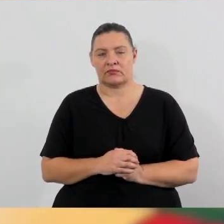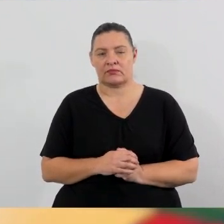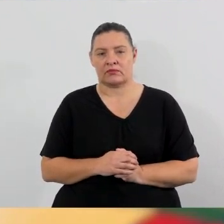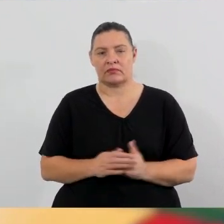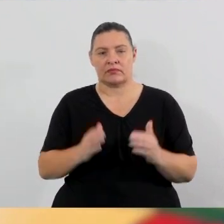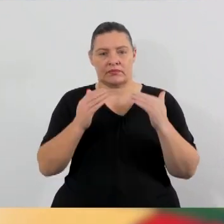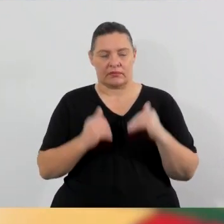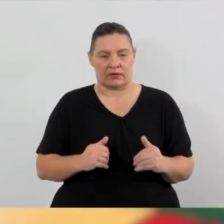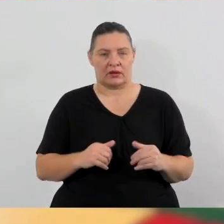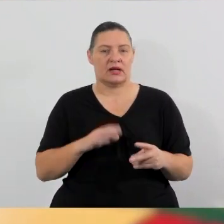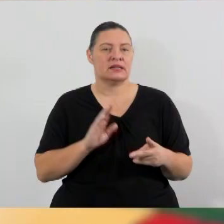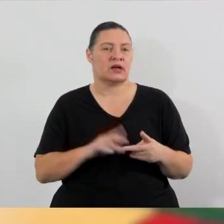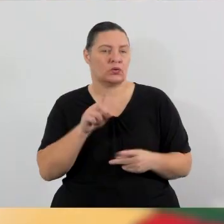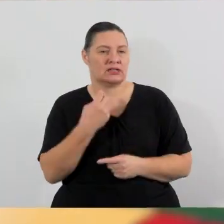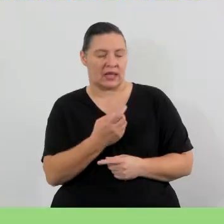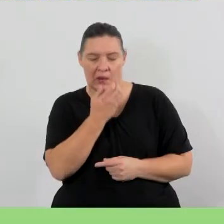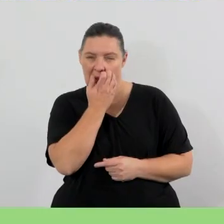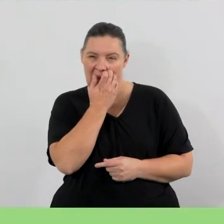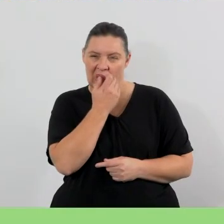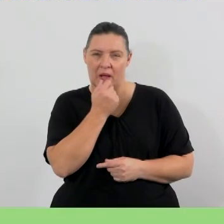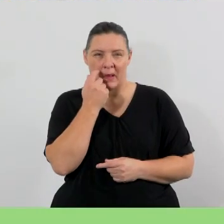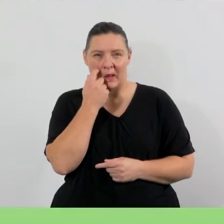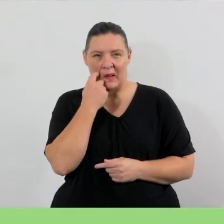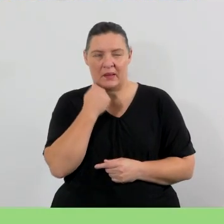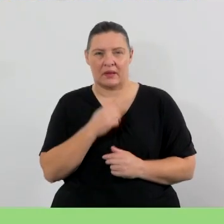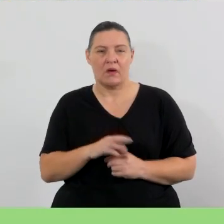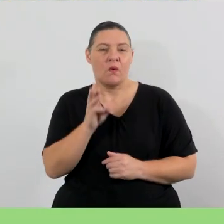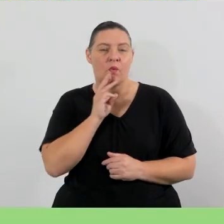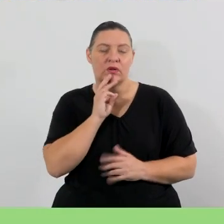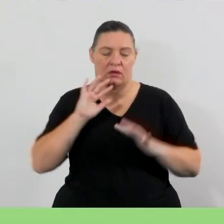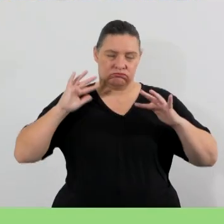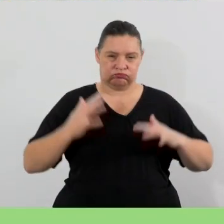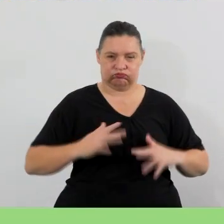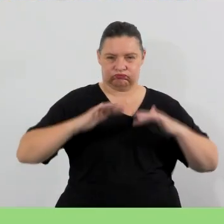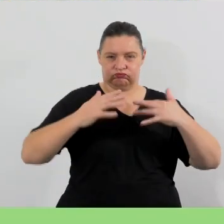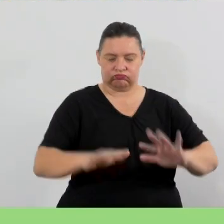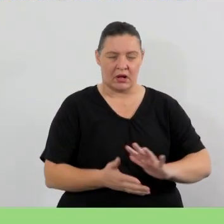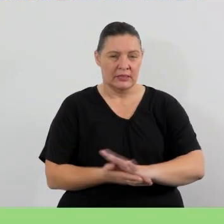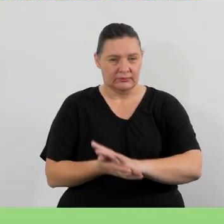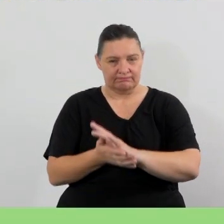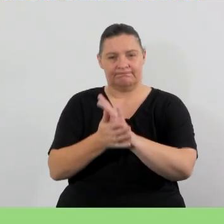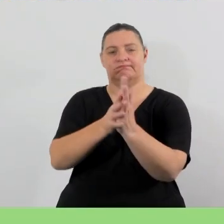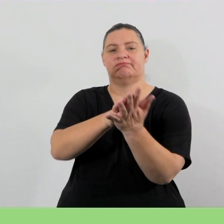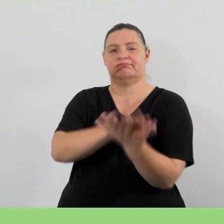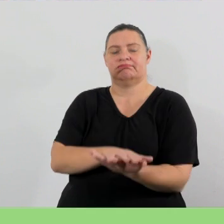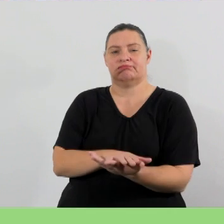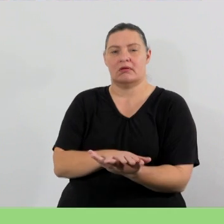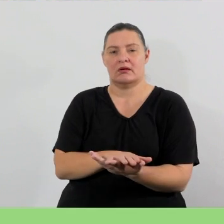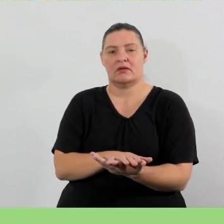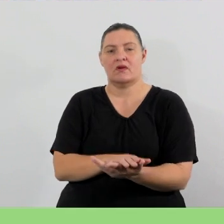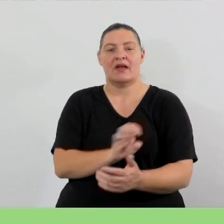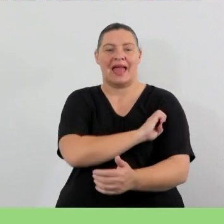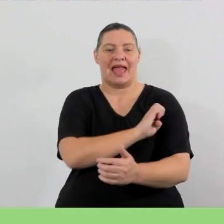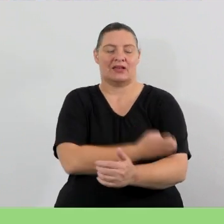Now, moving on to the second question, it says here, explain how floods can disrupt. So how floods can disrupt